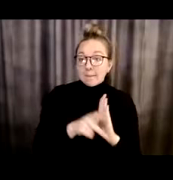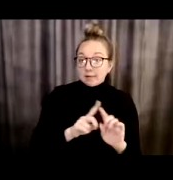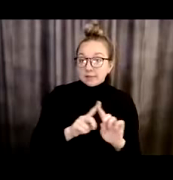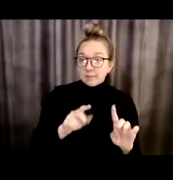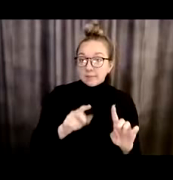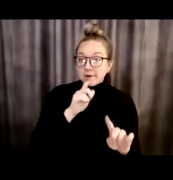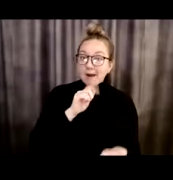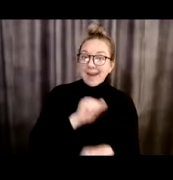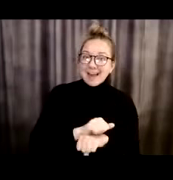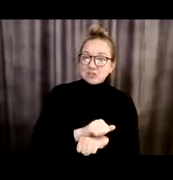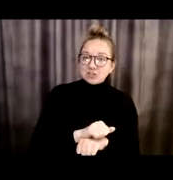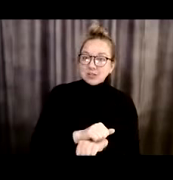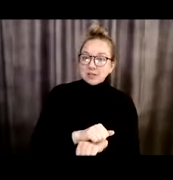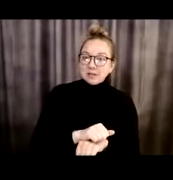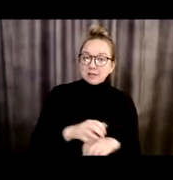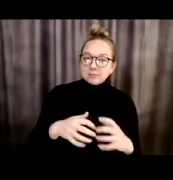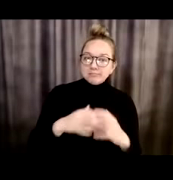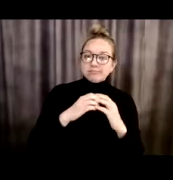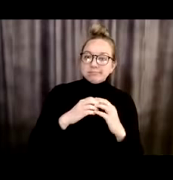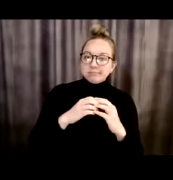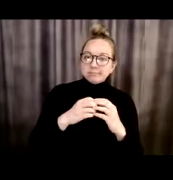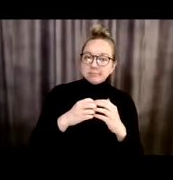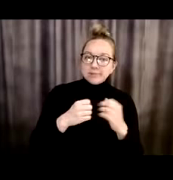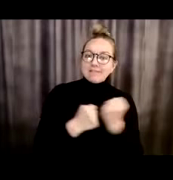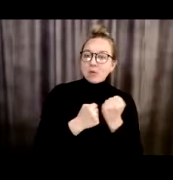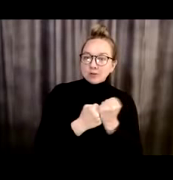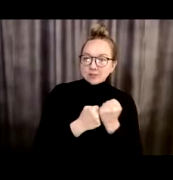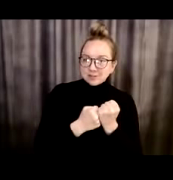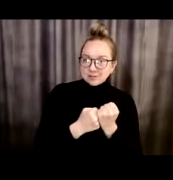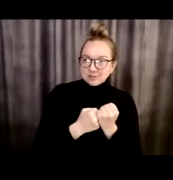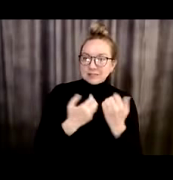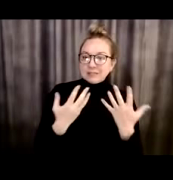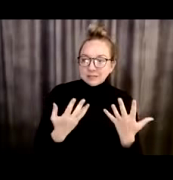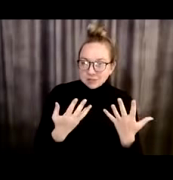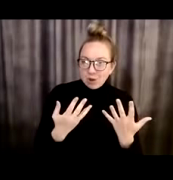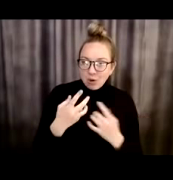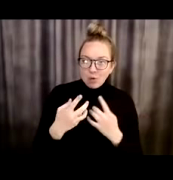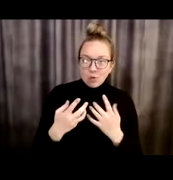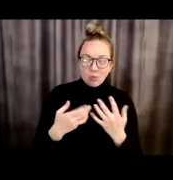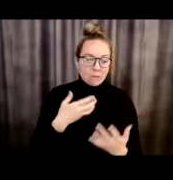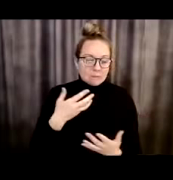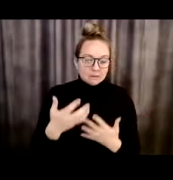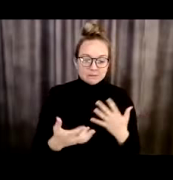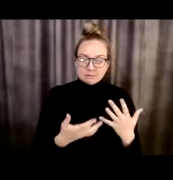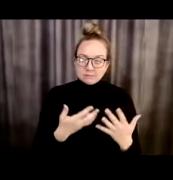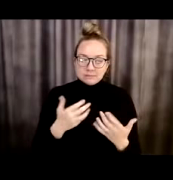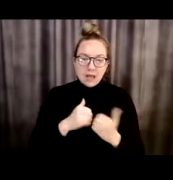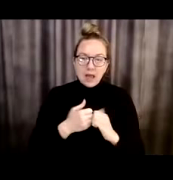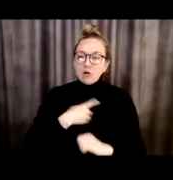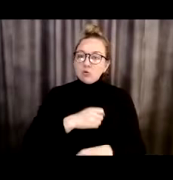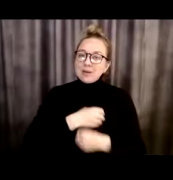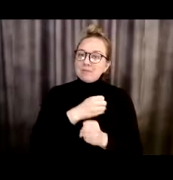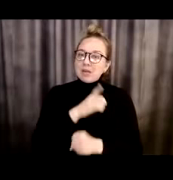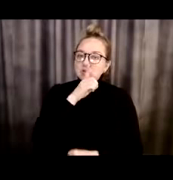accountable for giving our children recess like they're all entitled to, and it's written down that that's